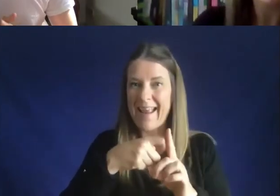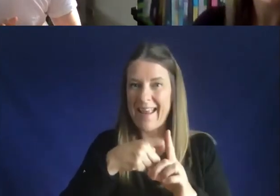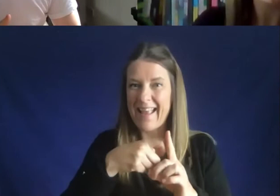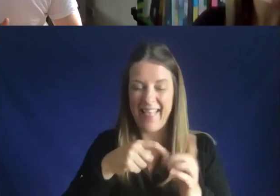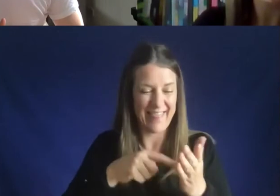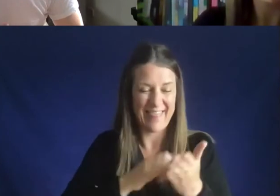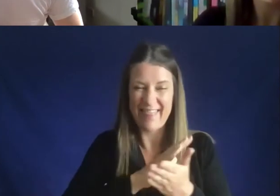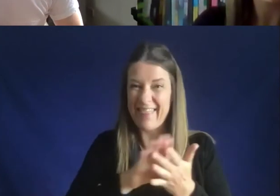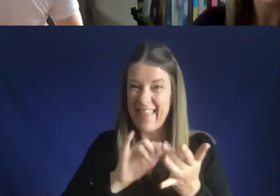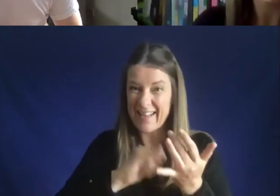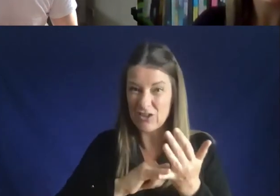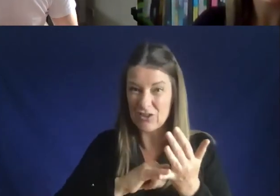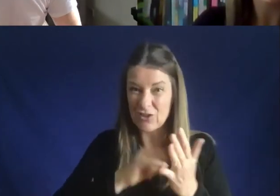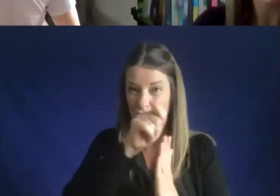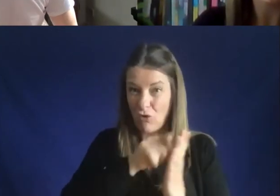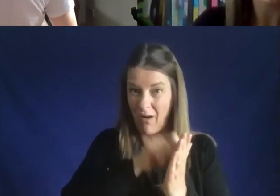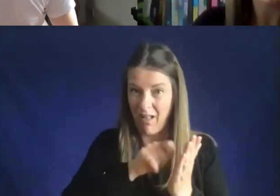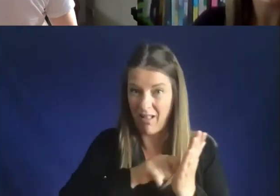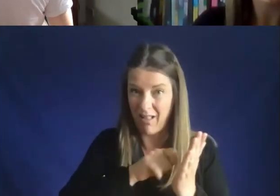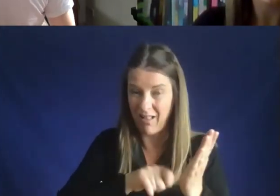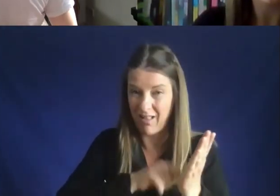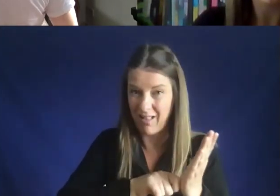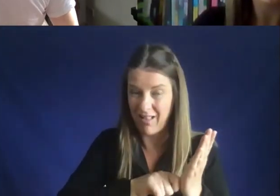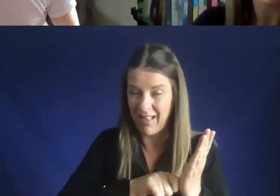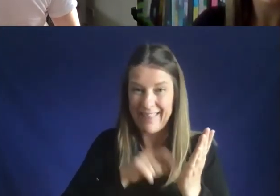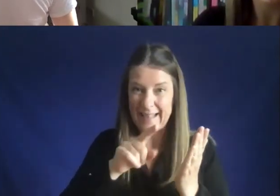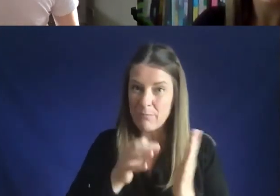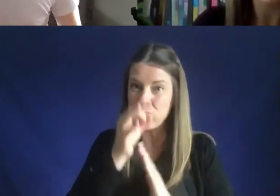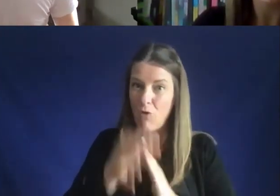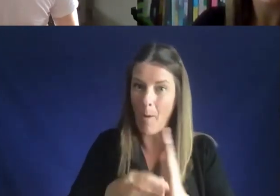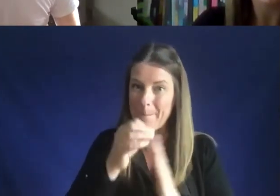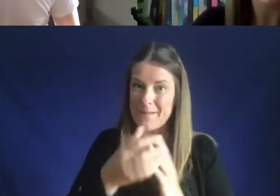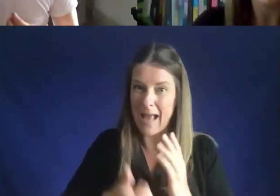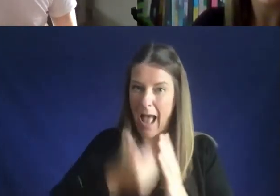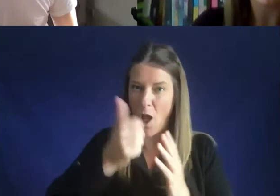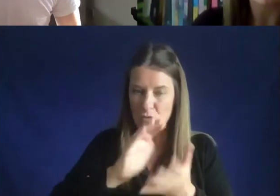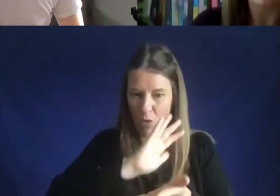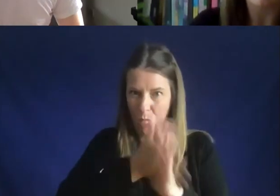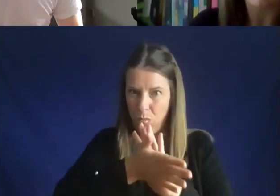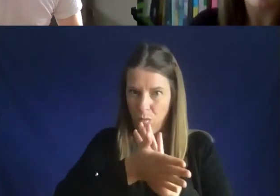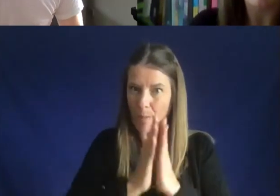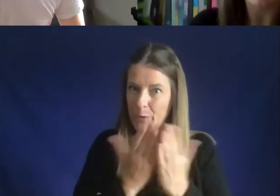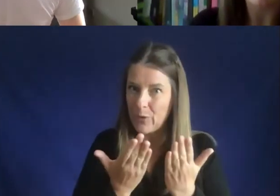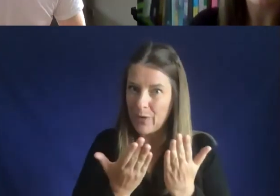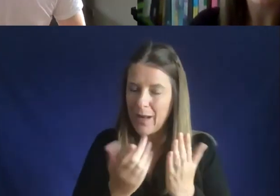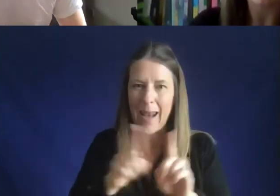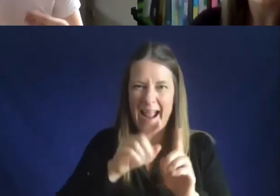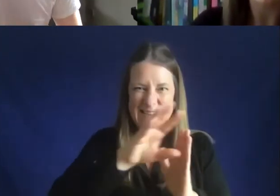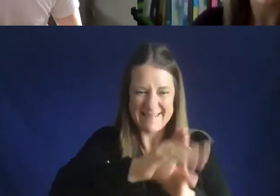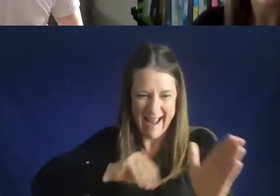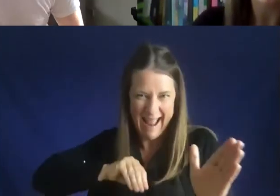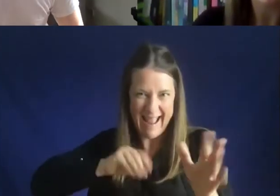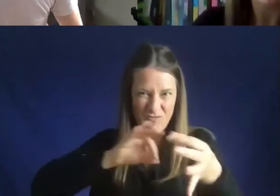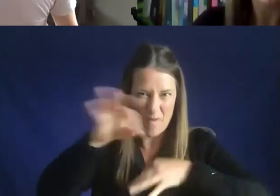of little prompts that are how you can destroy it. So there's things like, tear this page out, put it in your pocket, put the jeans through the wash, and